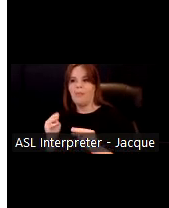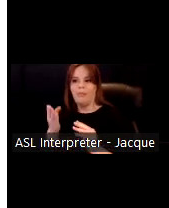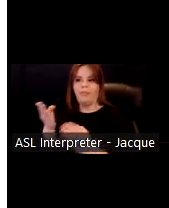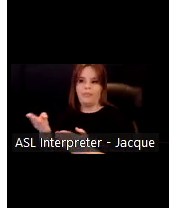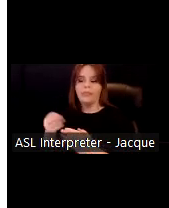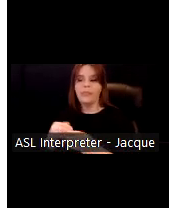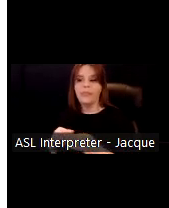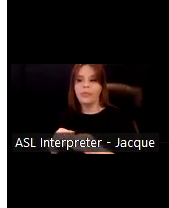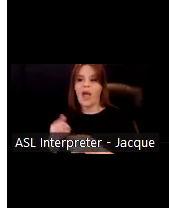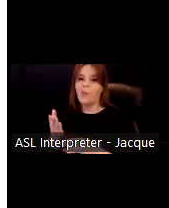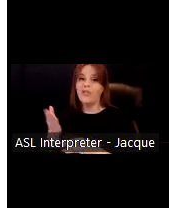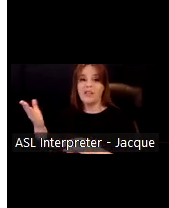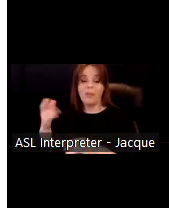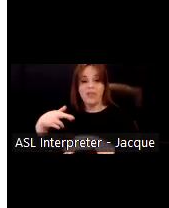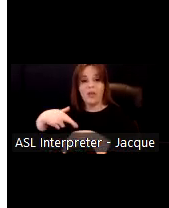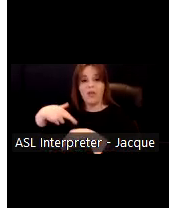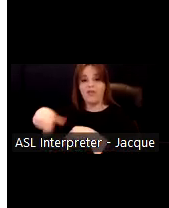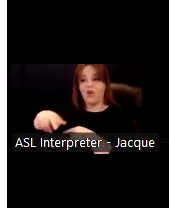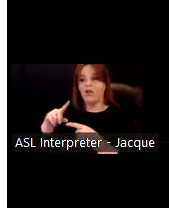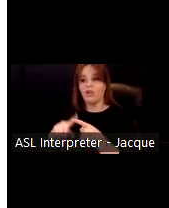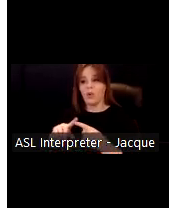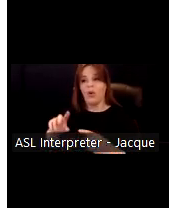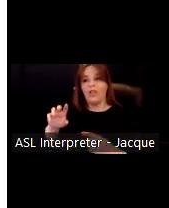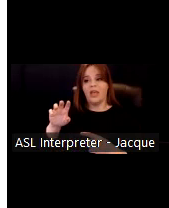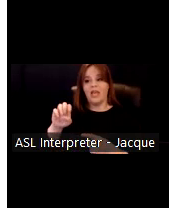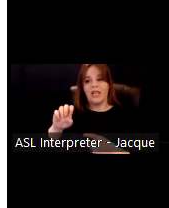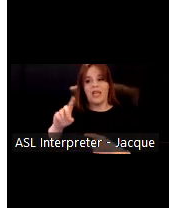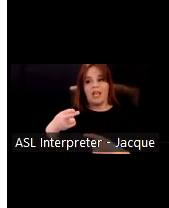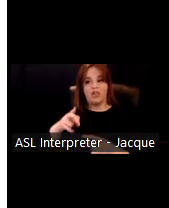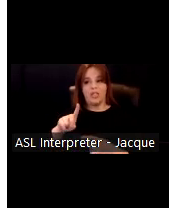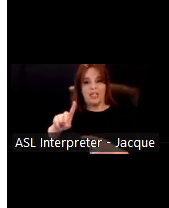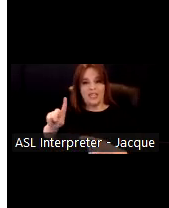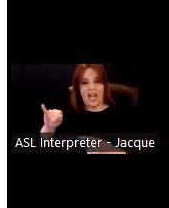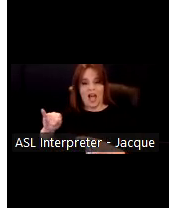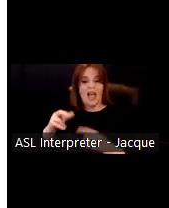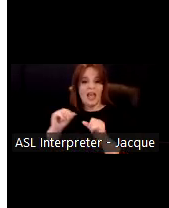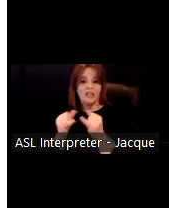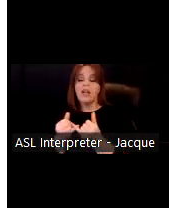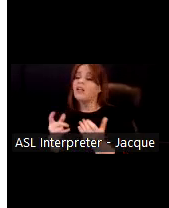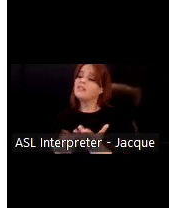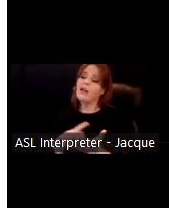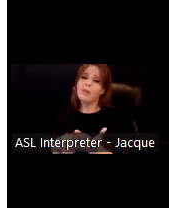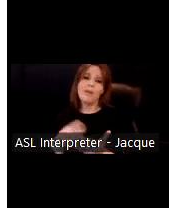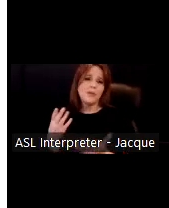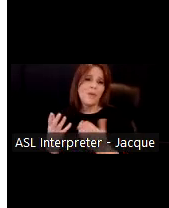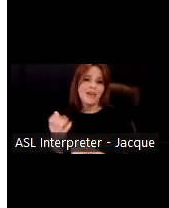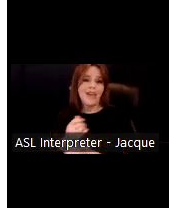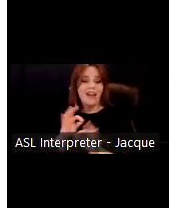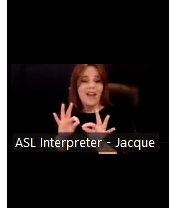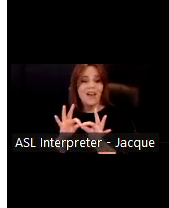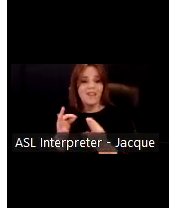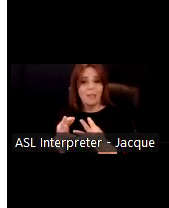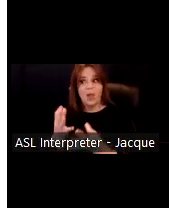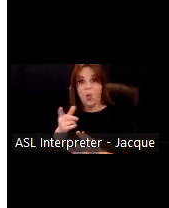And submit the referral to the EI agency. Sometimes we might end up getting a family, like they might end up calling us back,